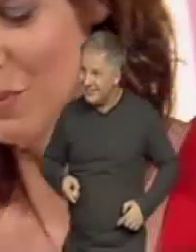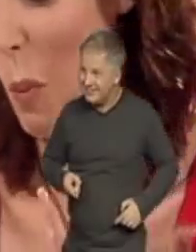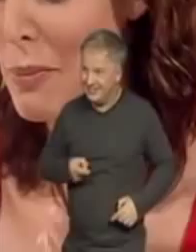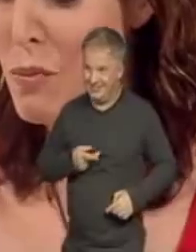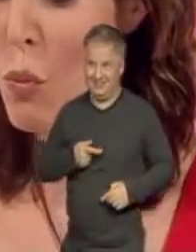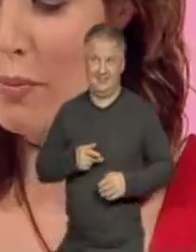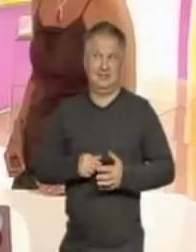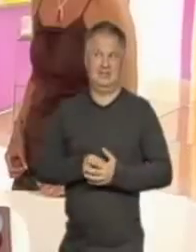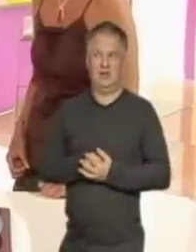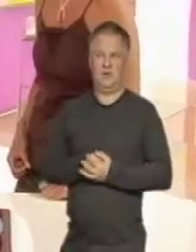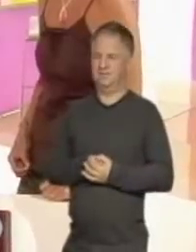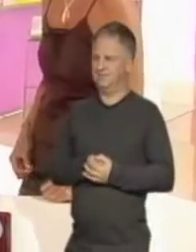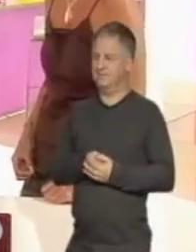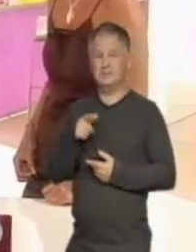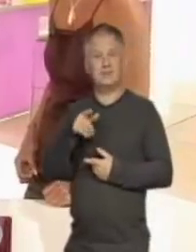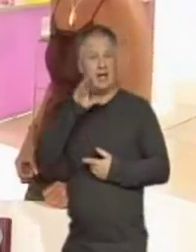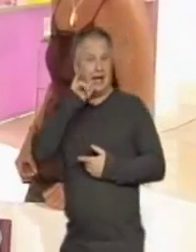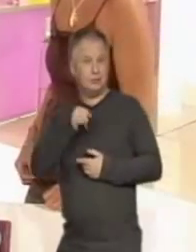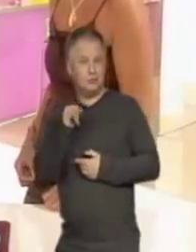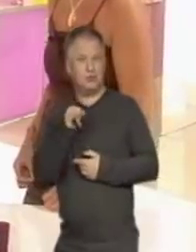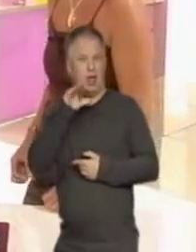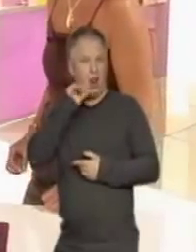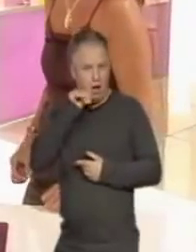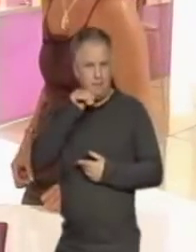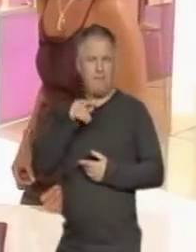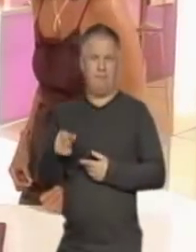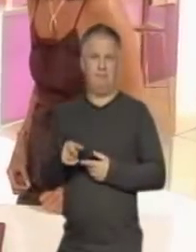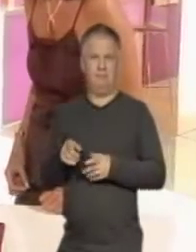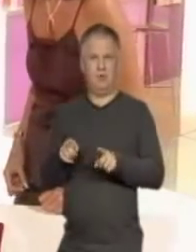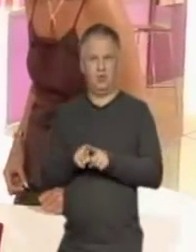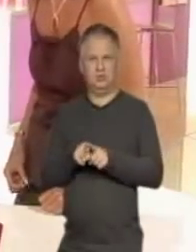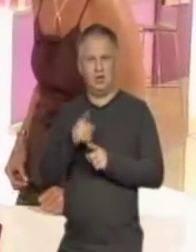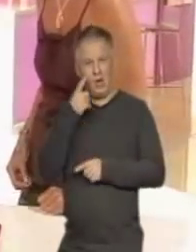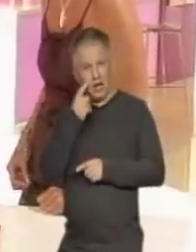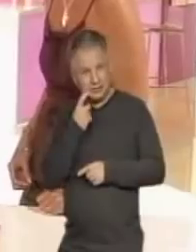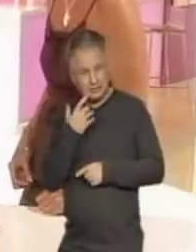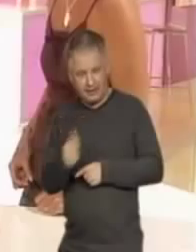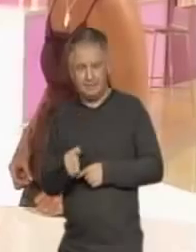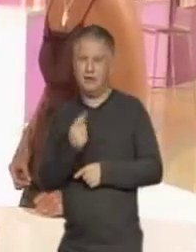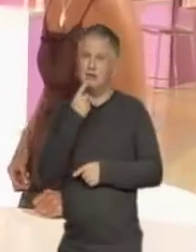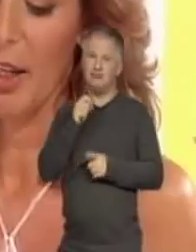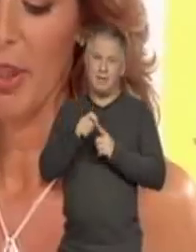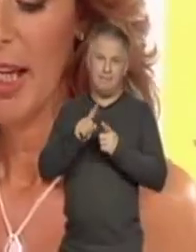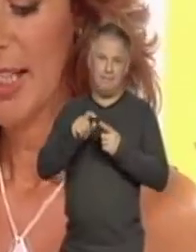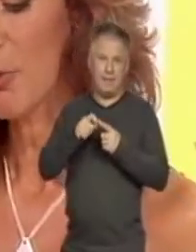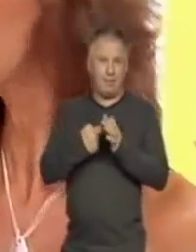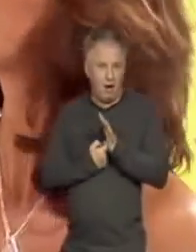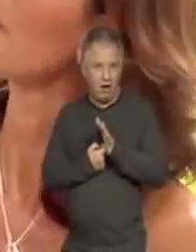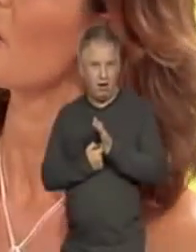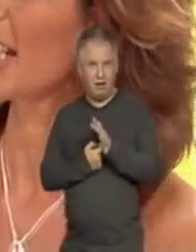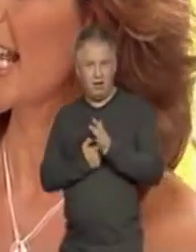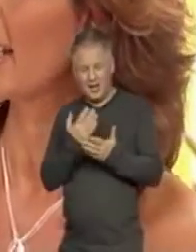food. Again, lemon juice and lime. It's got some nice onions in there, red peppers. It's a